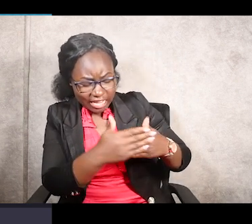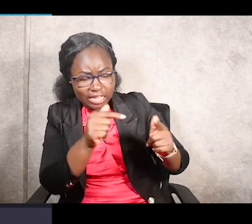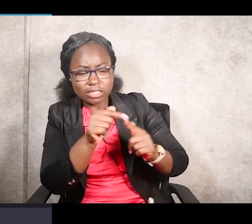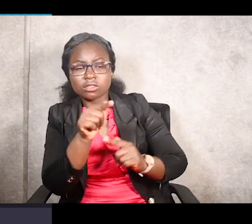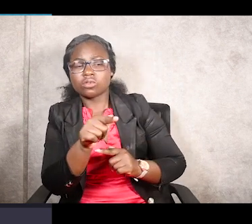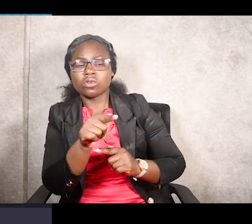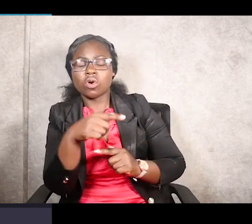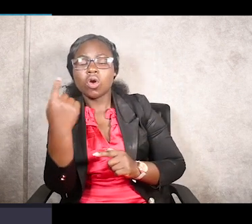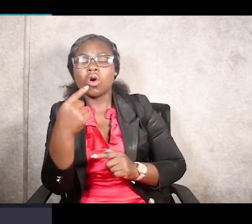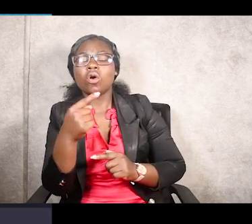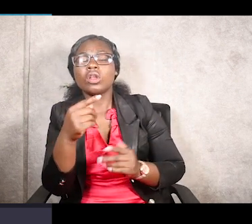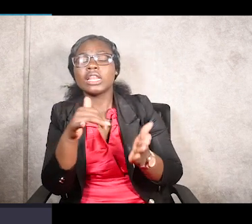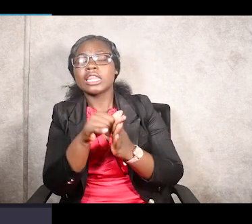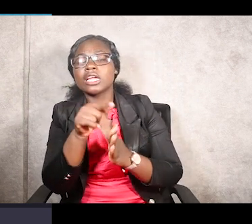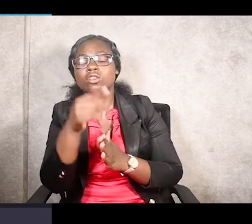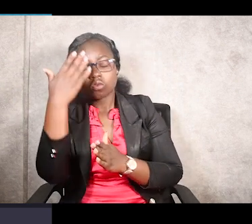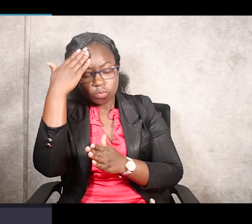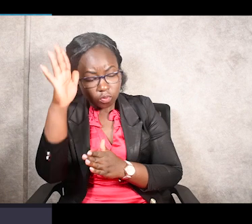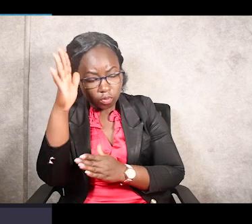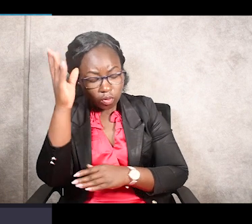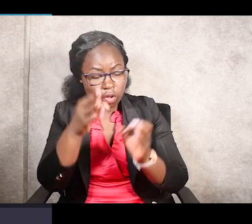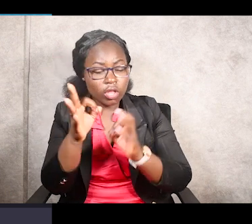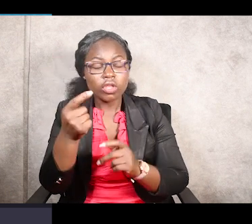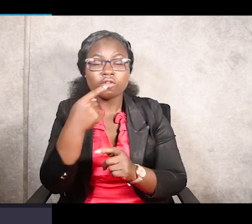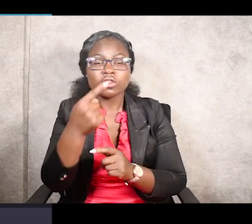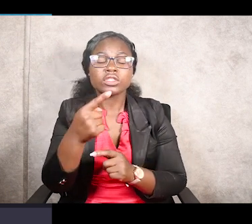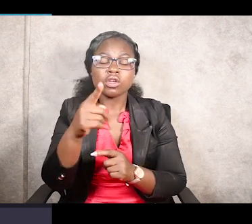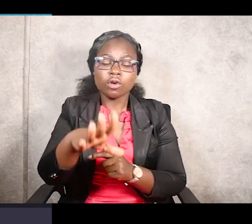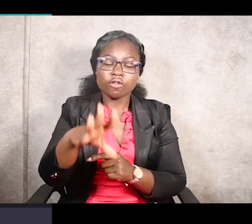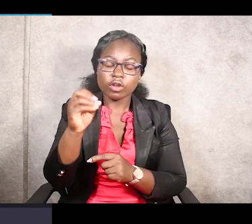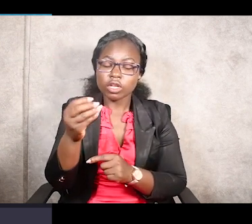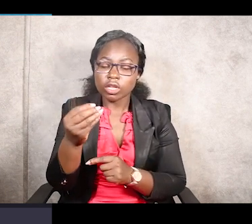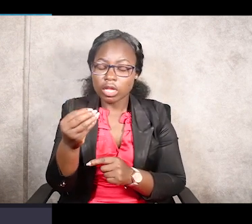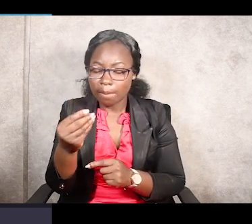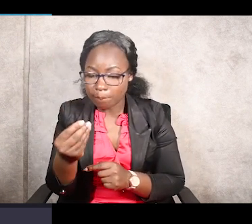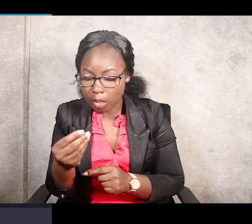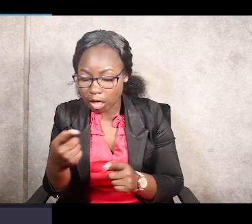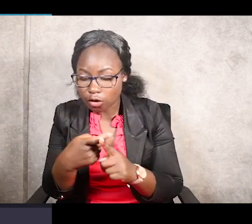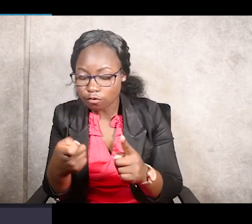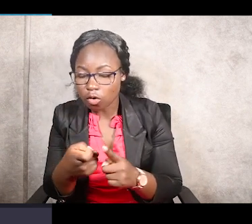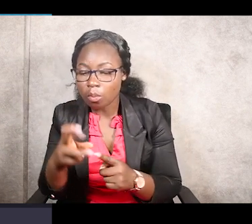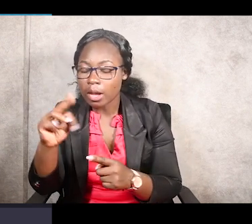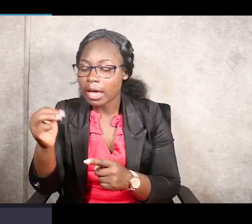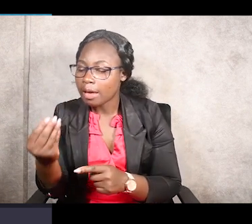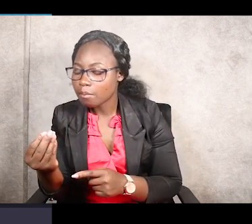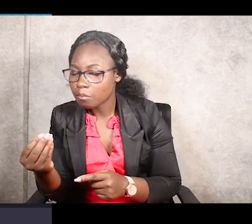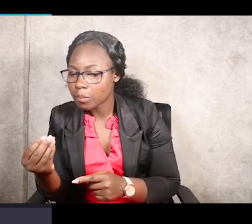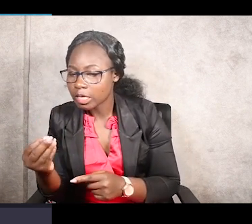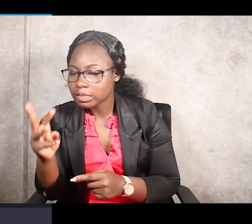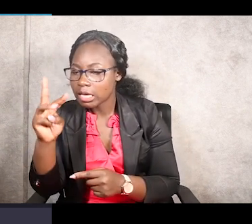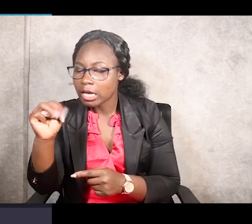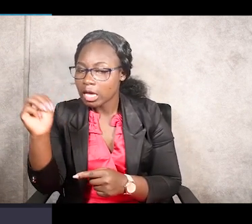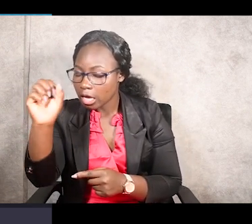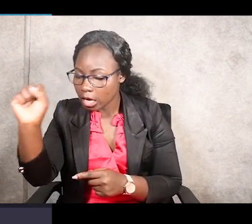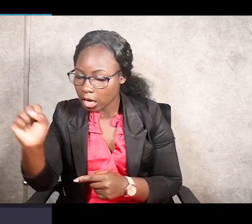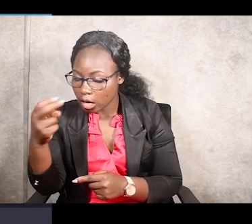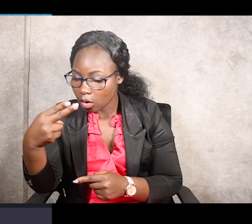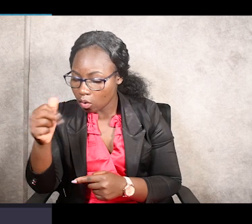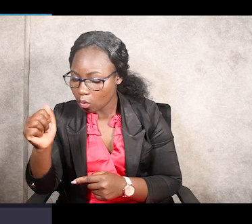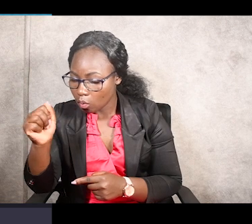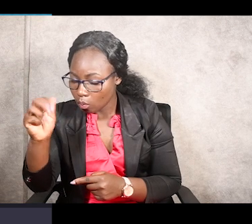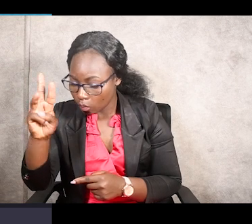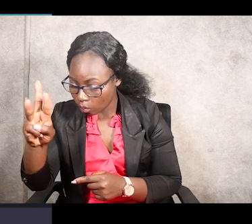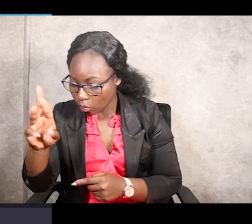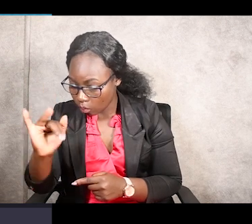that you don't know it. When you say you're getting money from M-Pesa, M-Shwari, who put money in that M-Shwari? Is